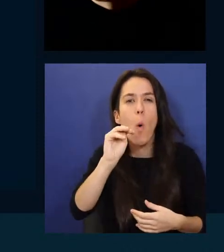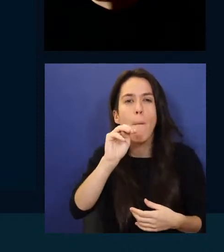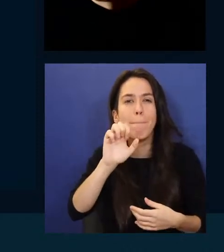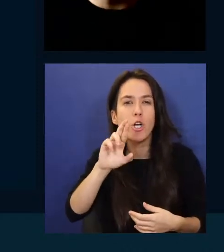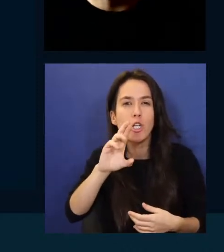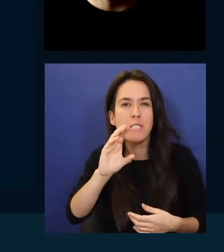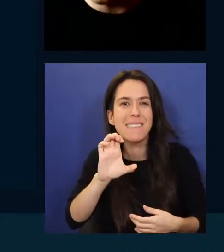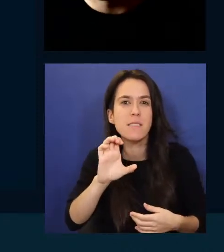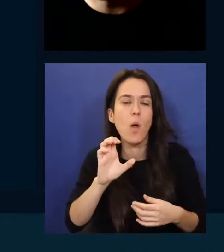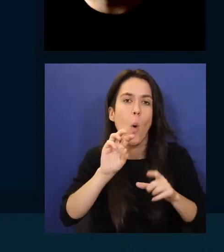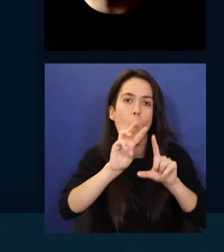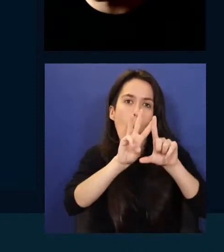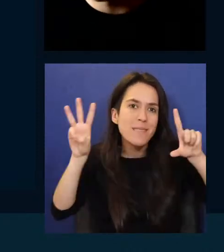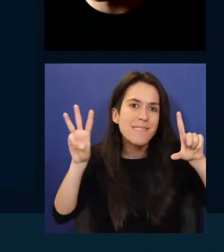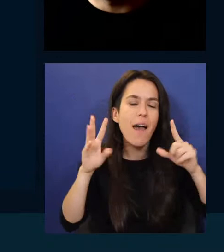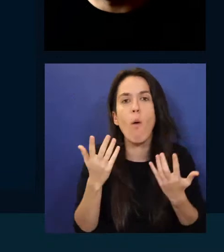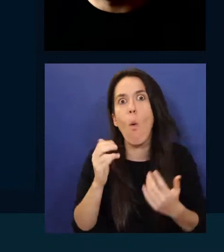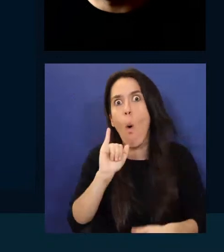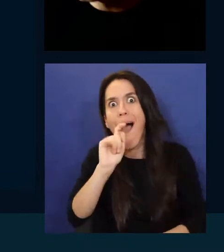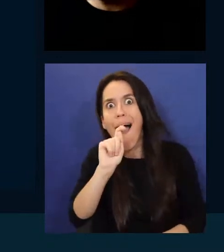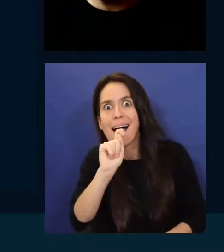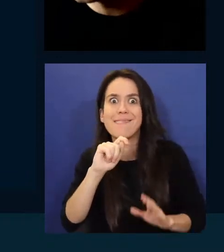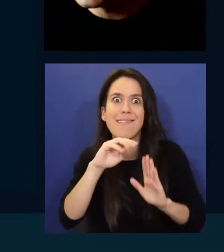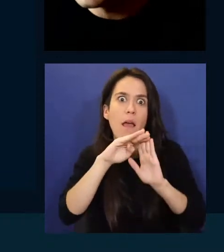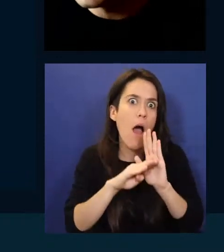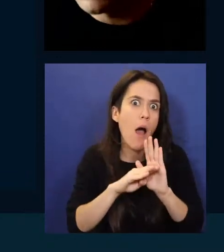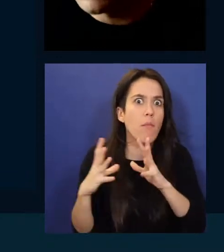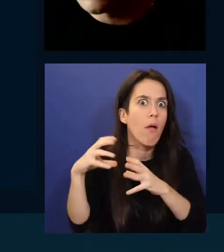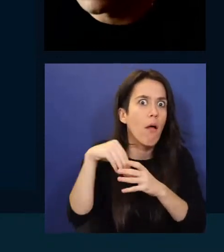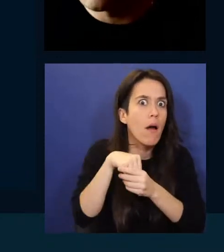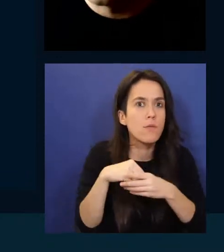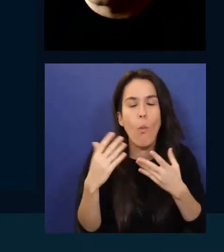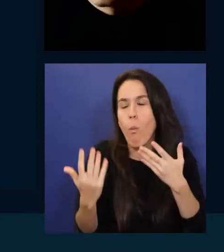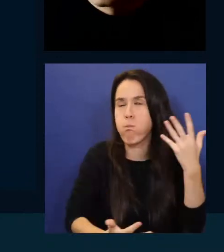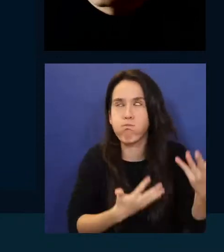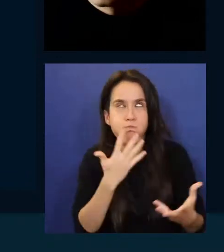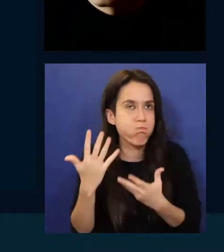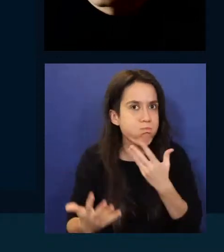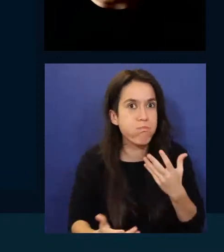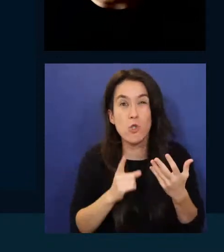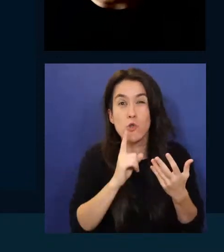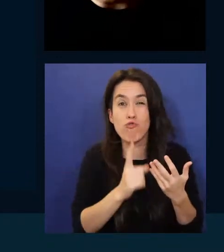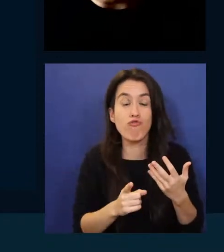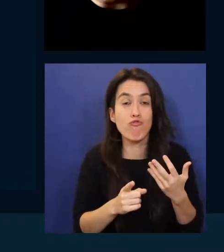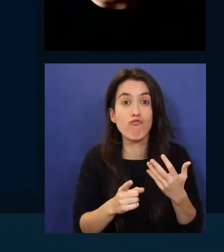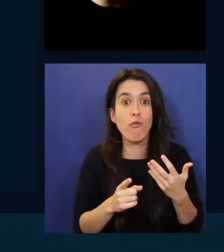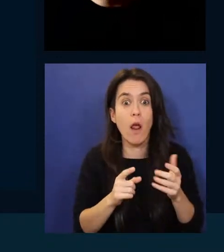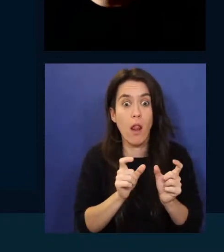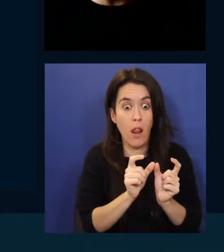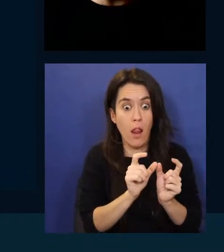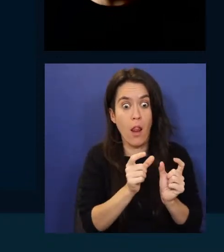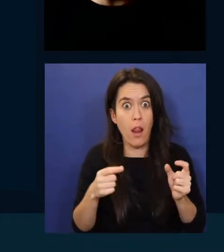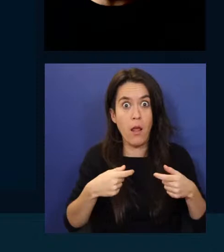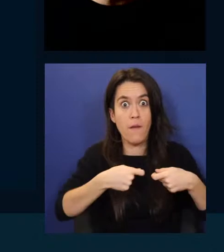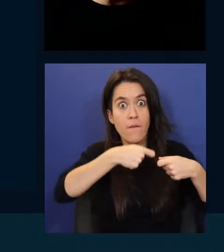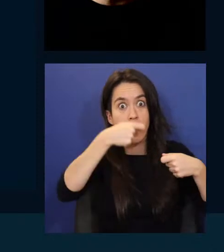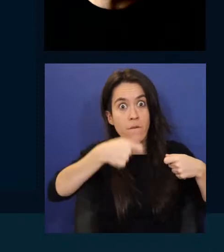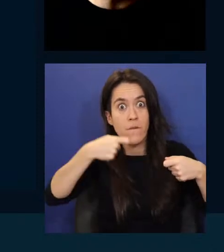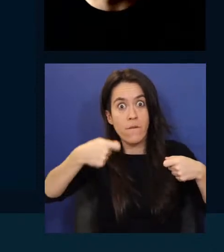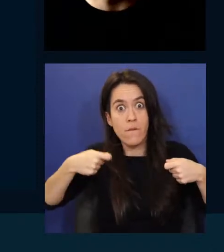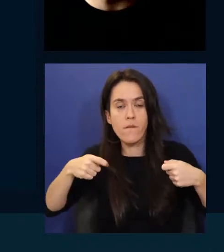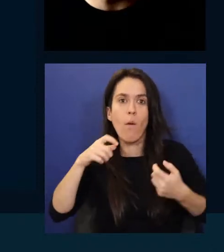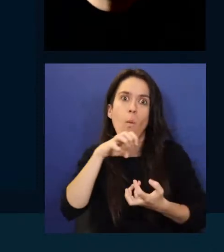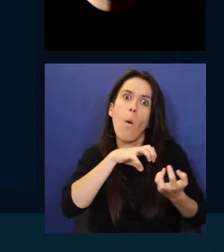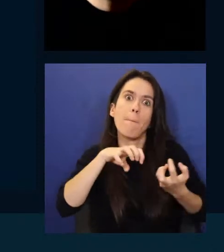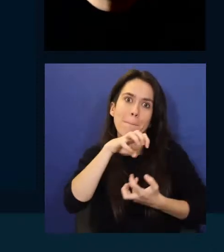IoT application set up, maybe there are devices that are sending telemetry data for you. And so just the whole setup was actually super complex,